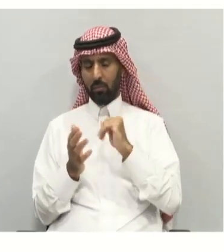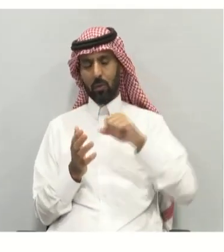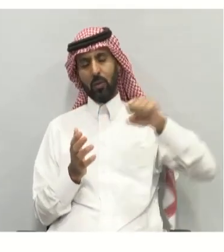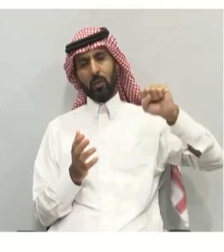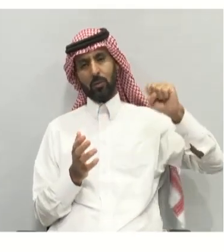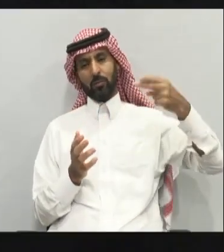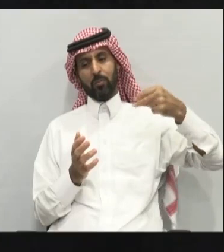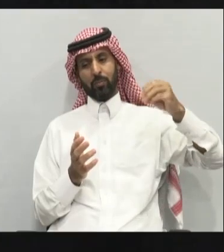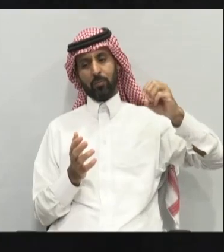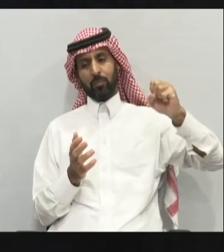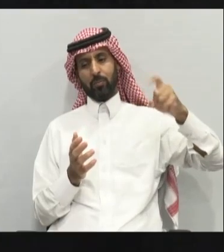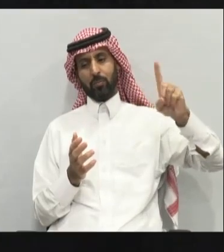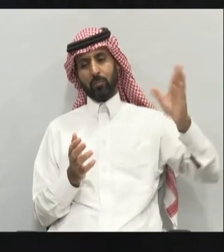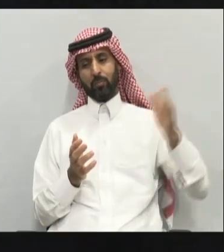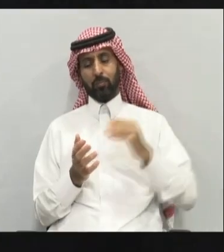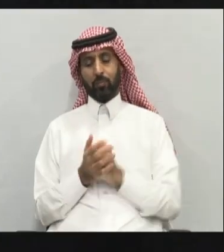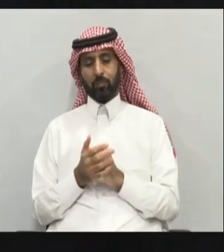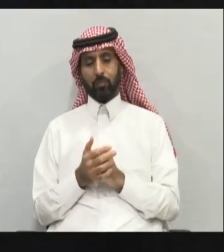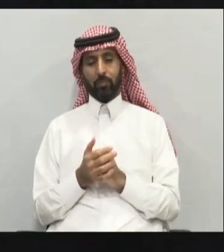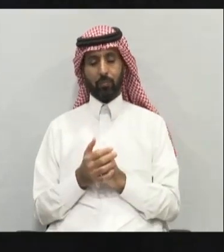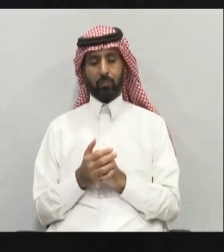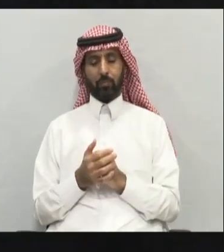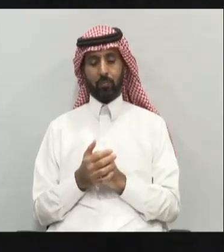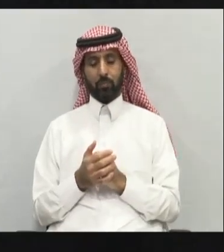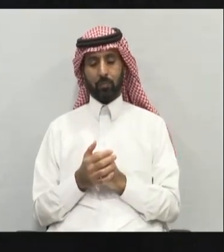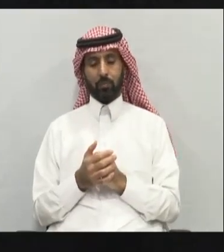we're talking here, we use should for important things, but